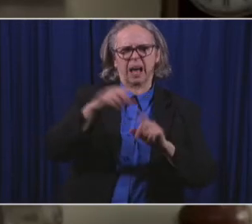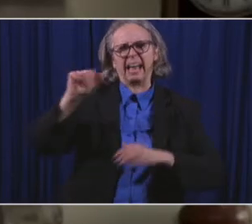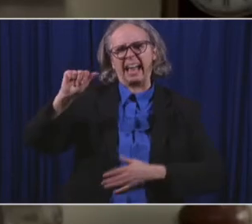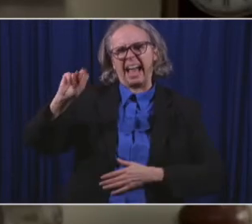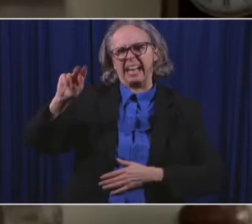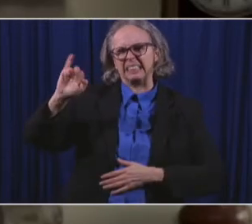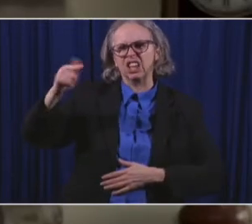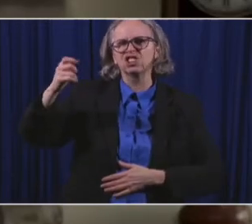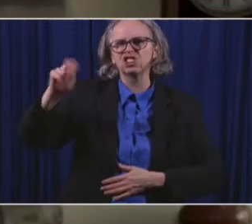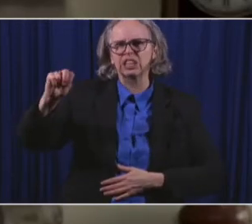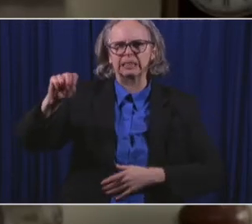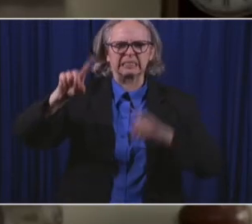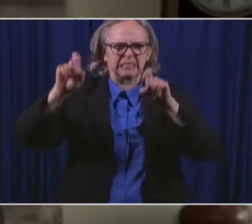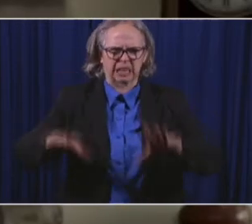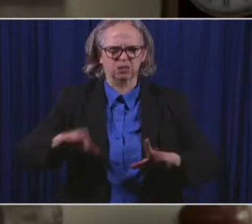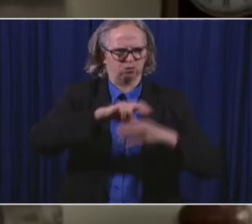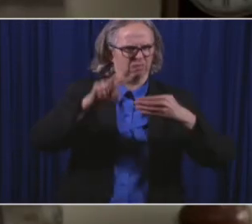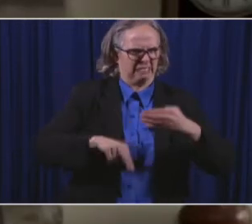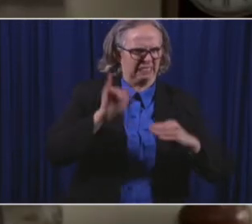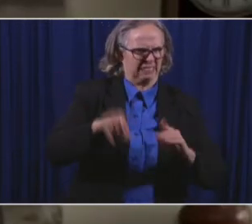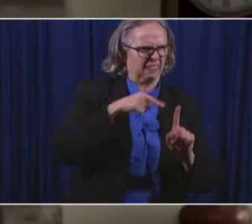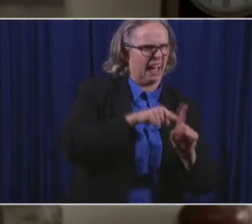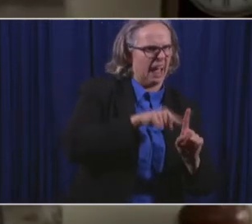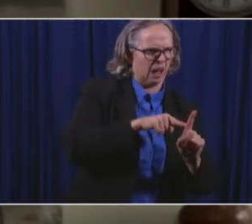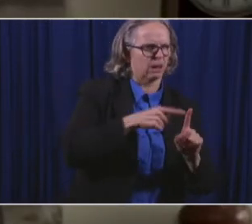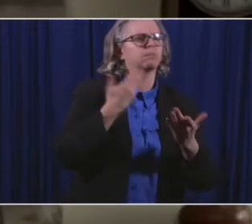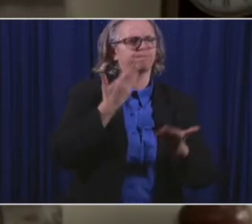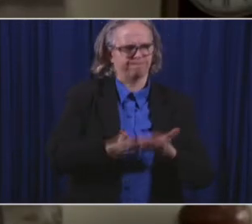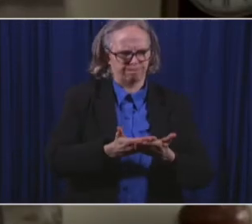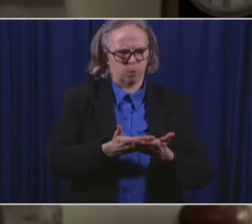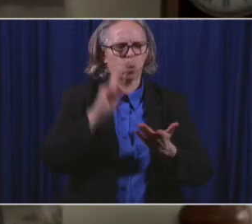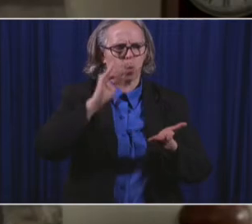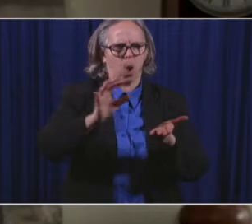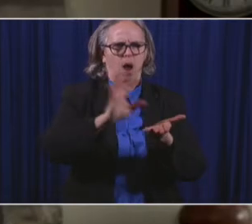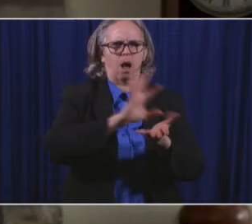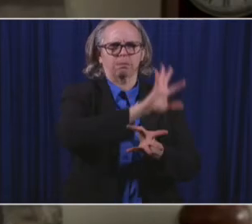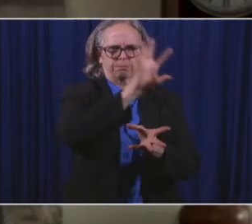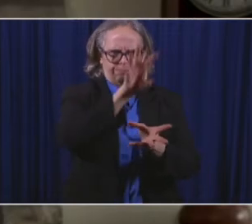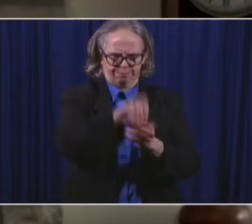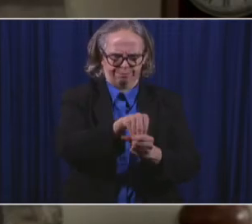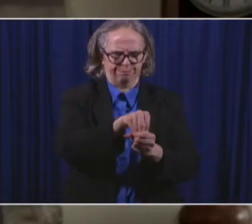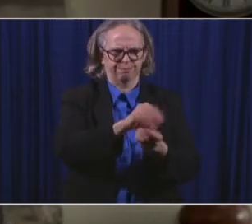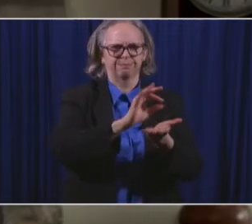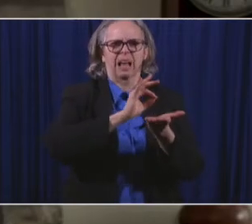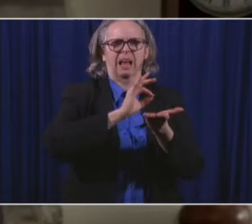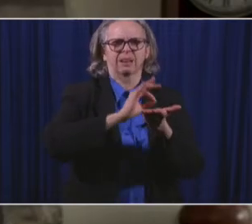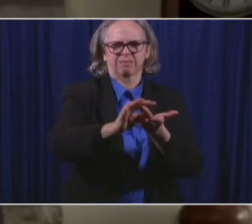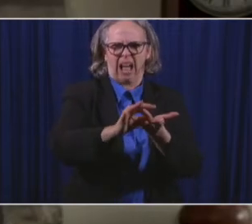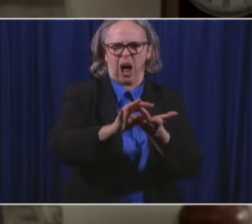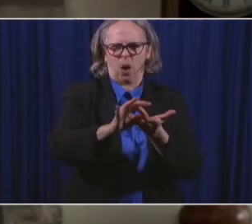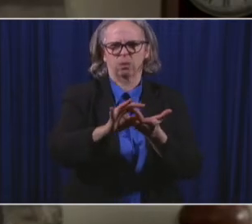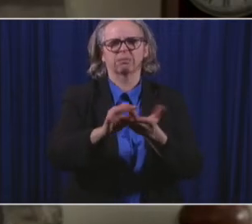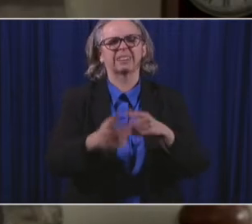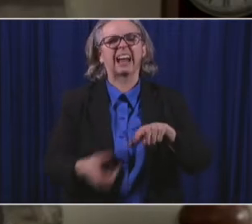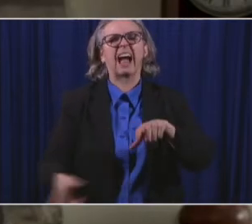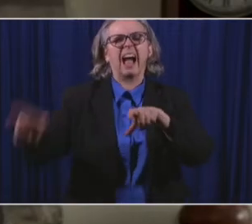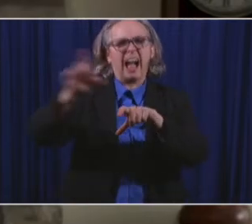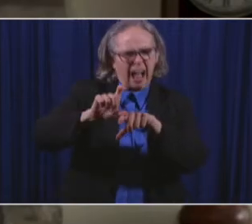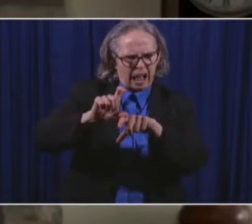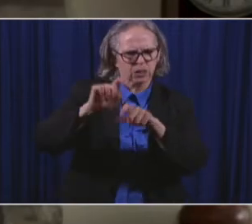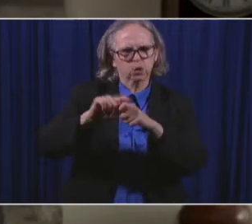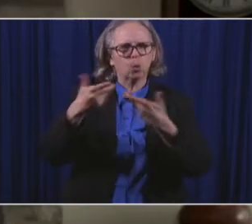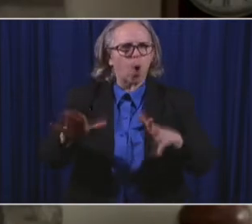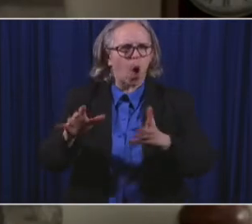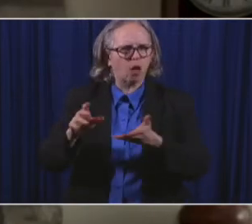this updated case definition to positive antigen tests dating back to November 1, when these tests started increasing and when these